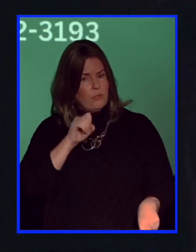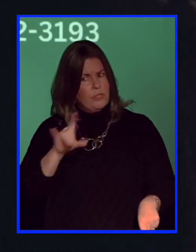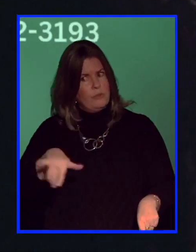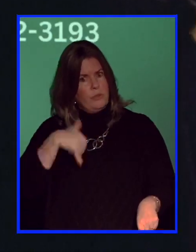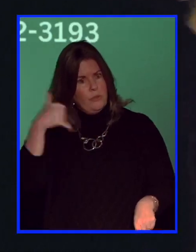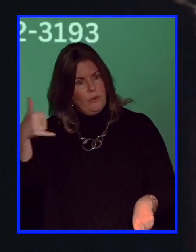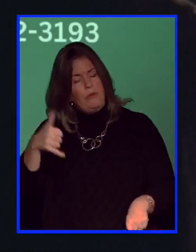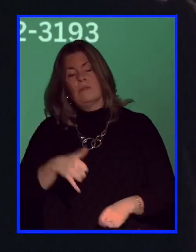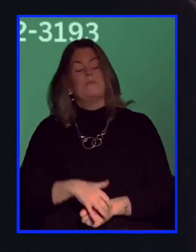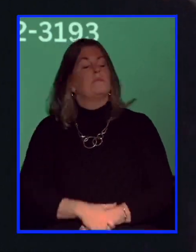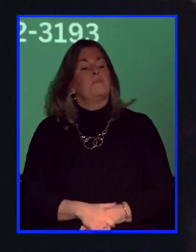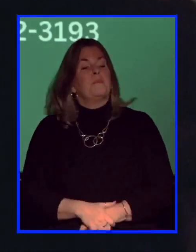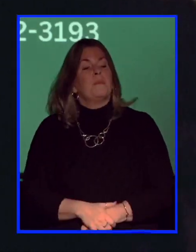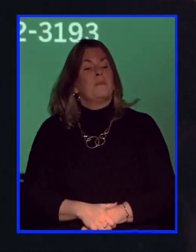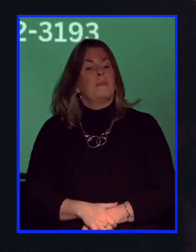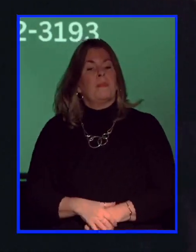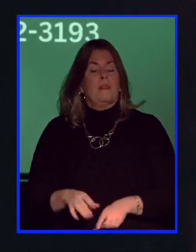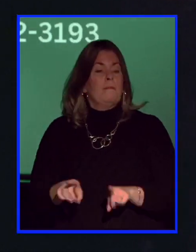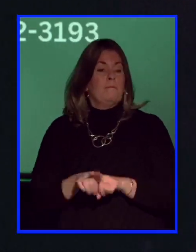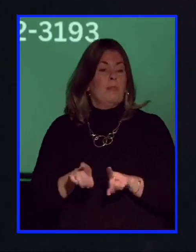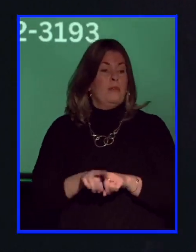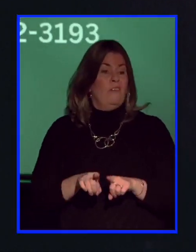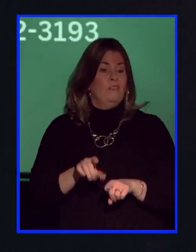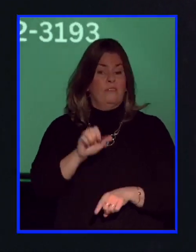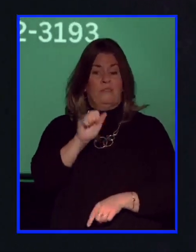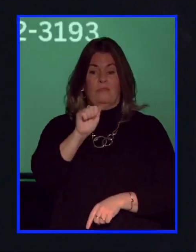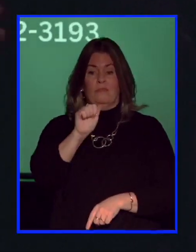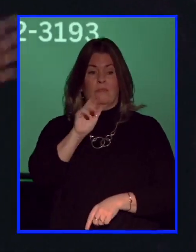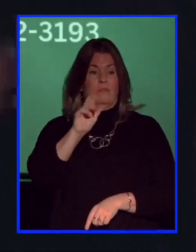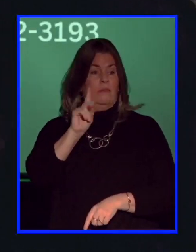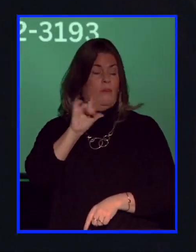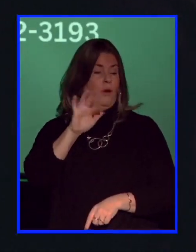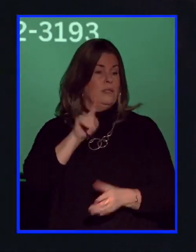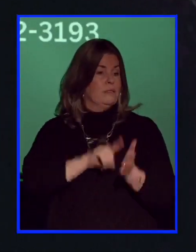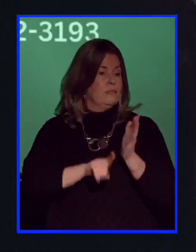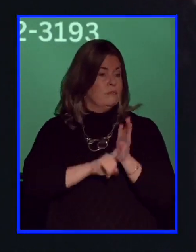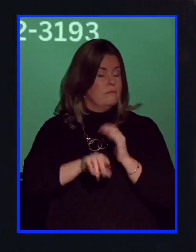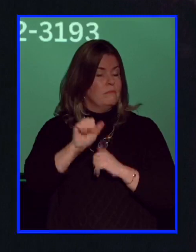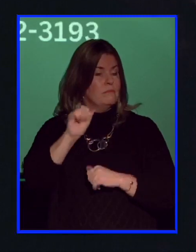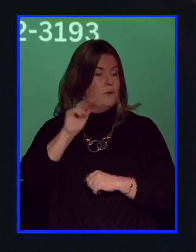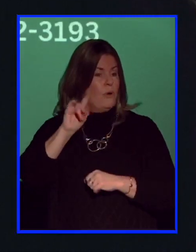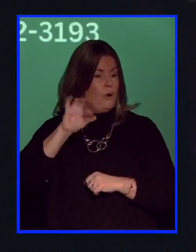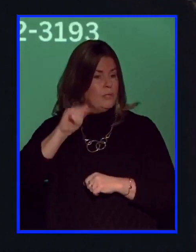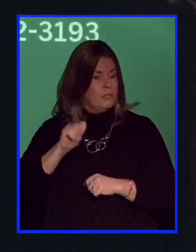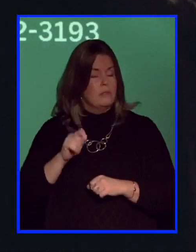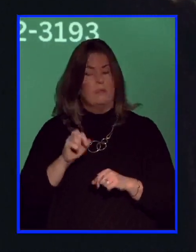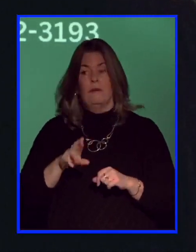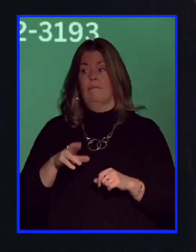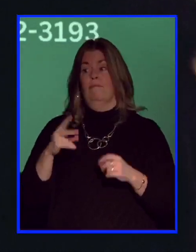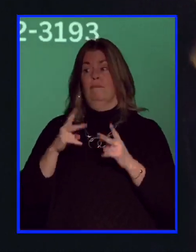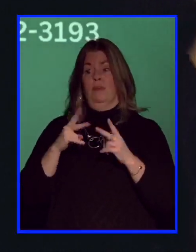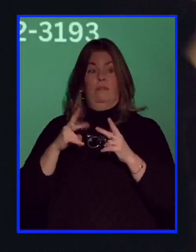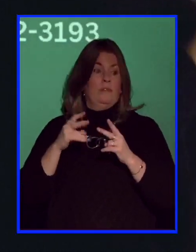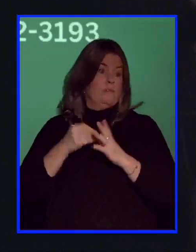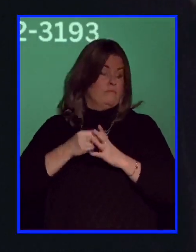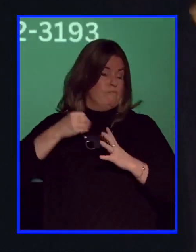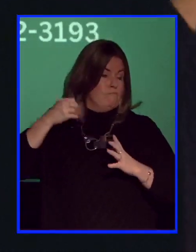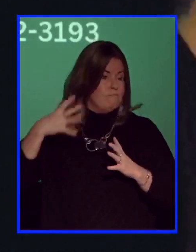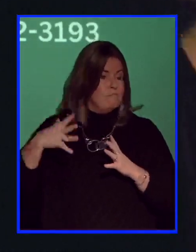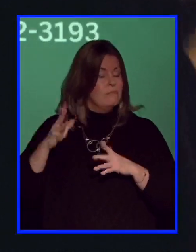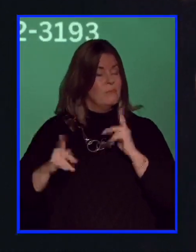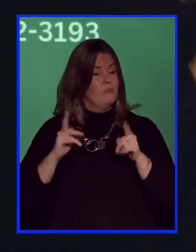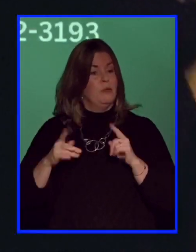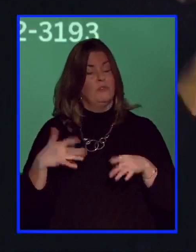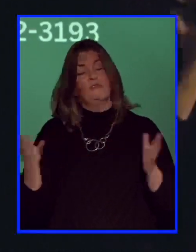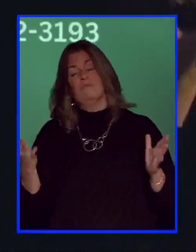call, and also do audits, particularly audits of very wealthy individuals who have been